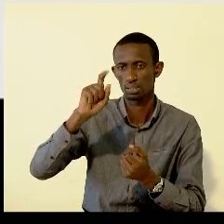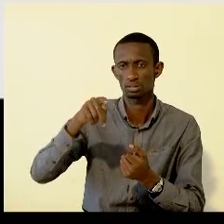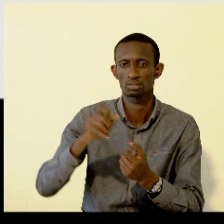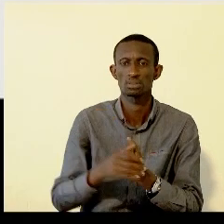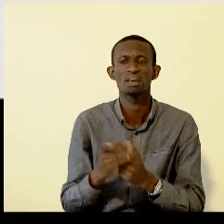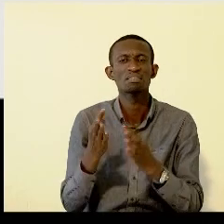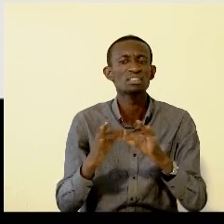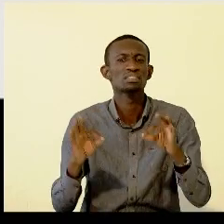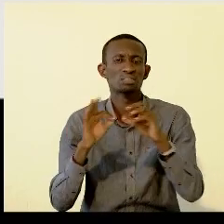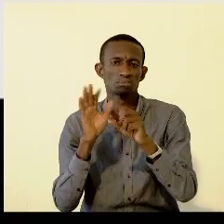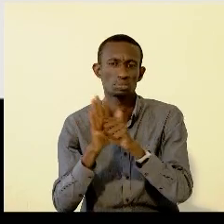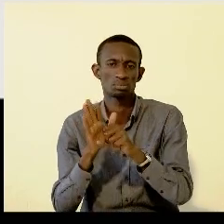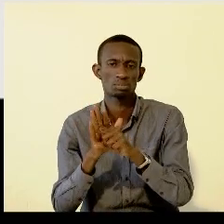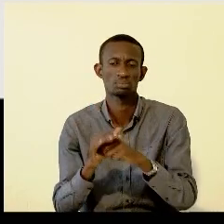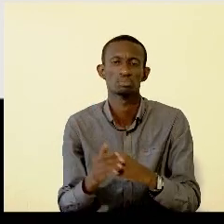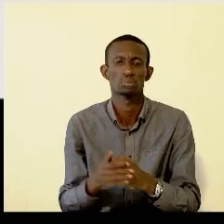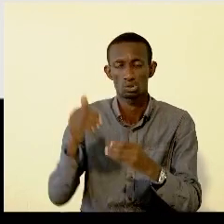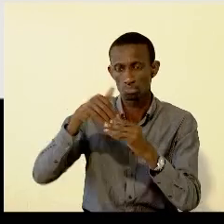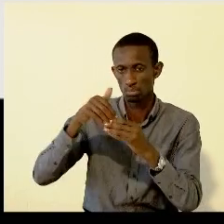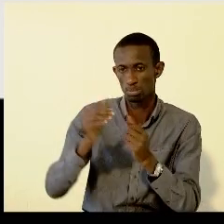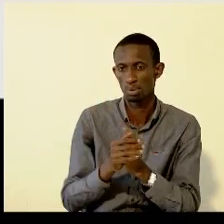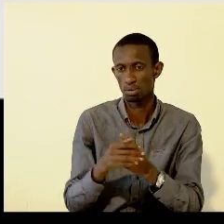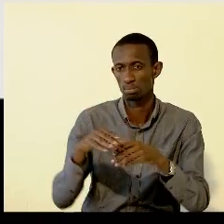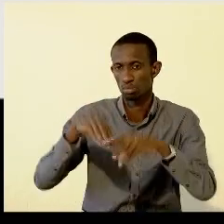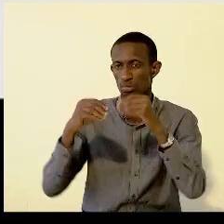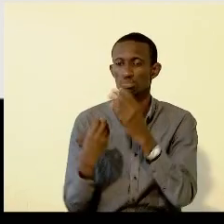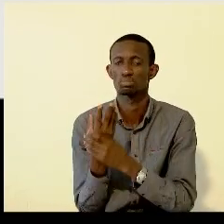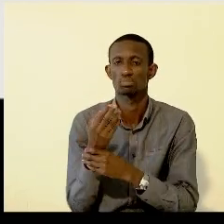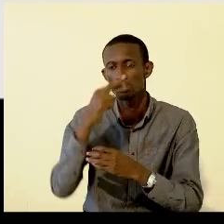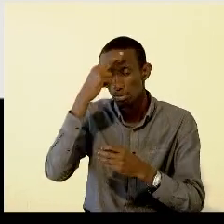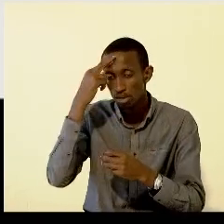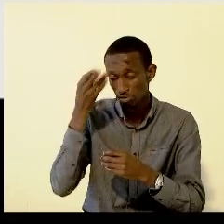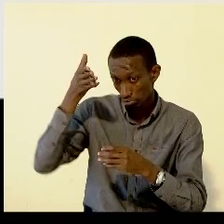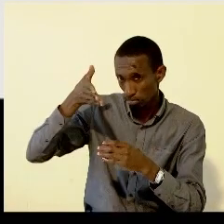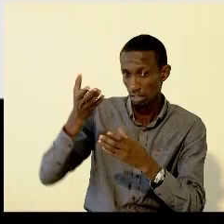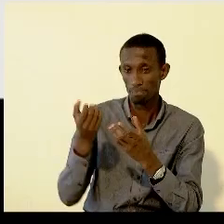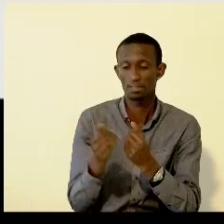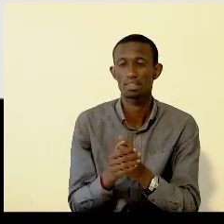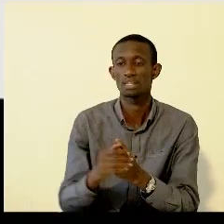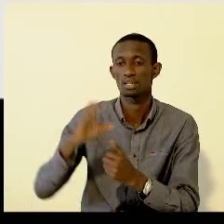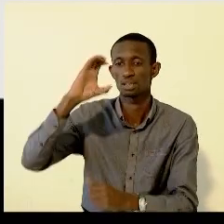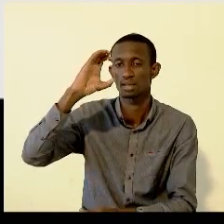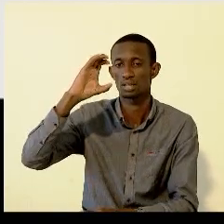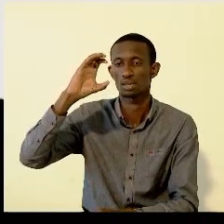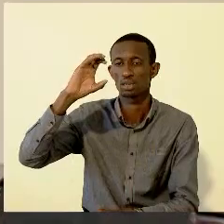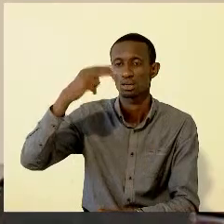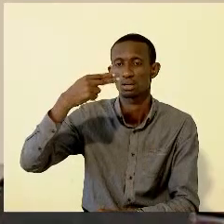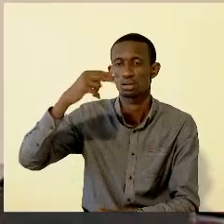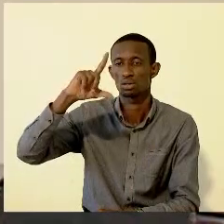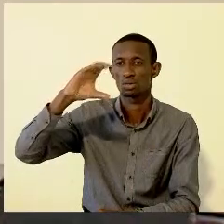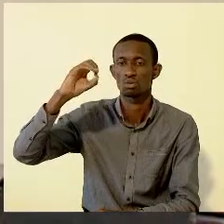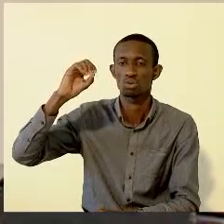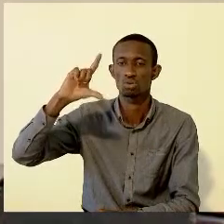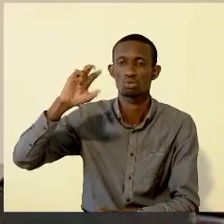very important in plant cells because they contain what we call chlorophyll. And chlorophyll is